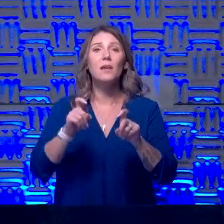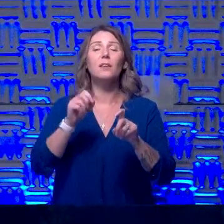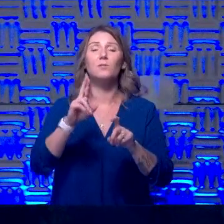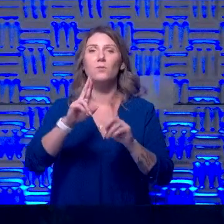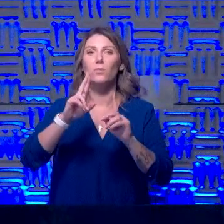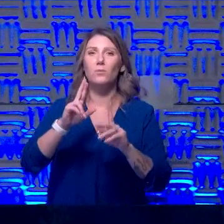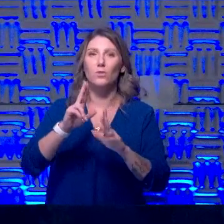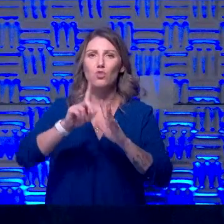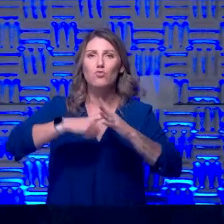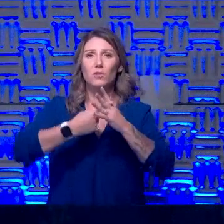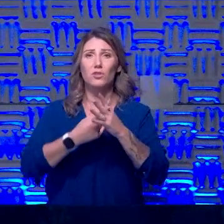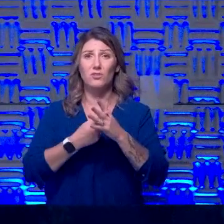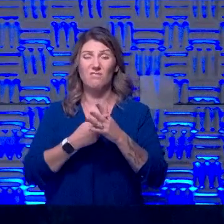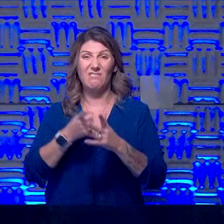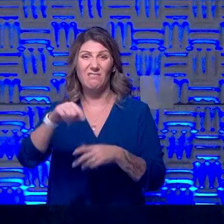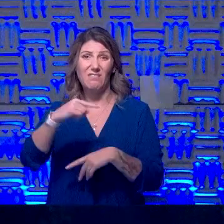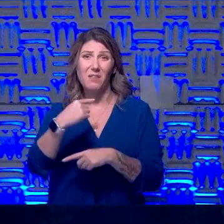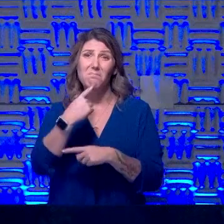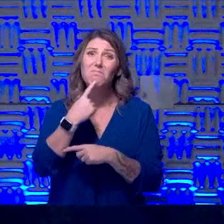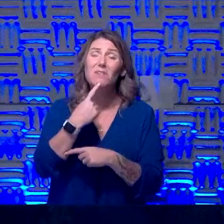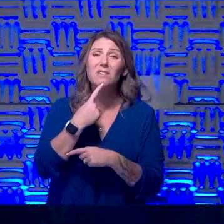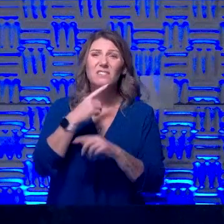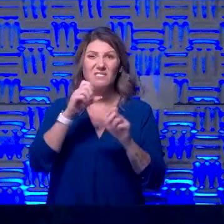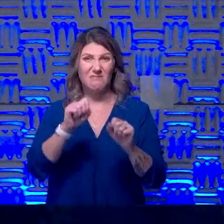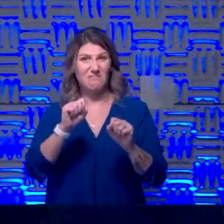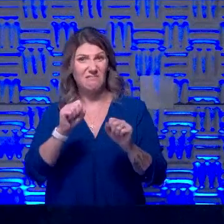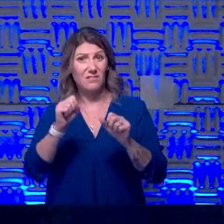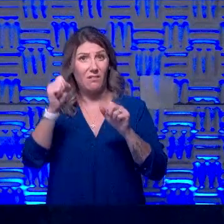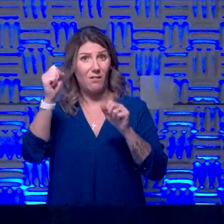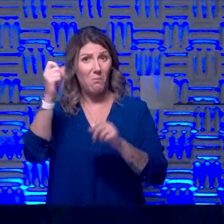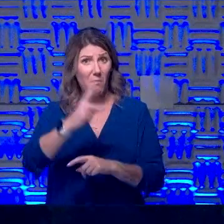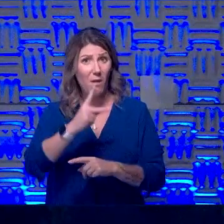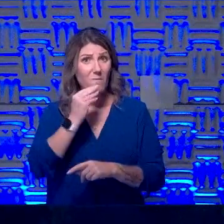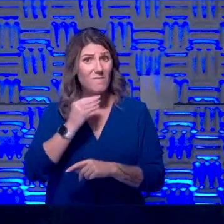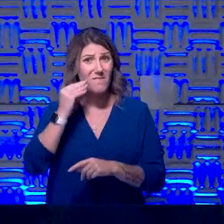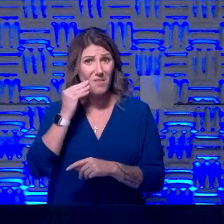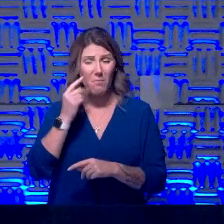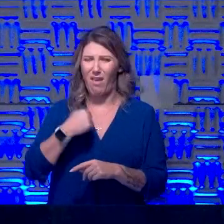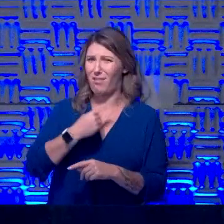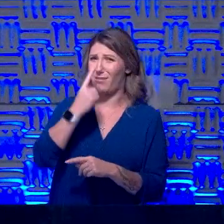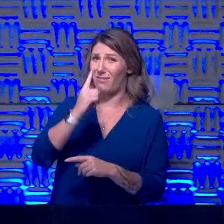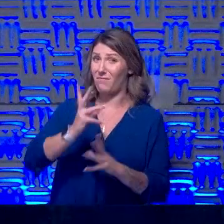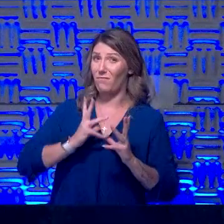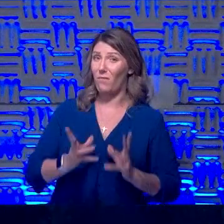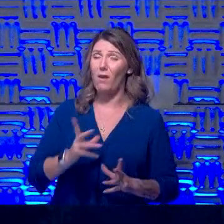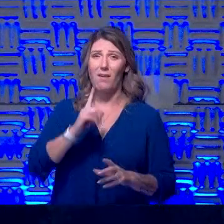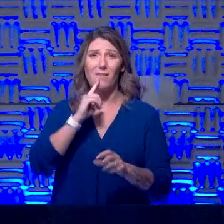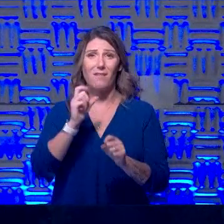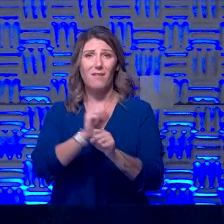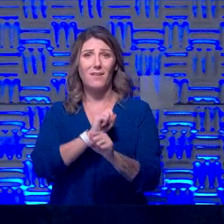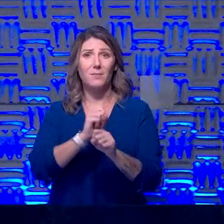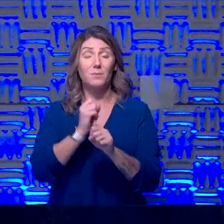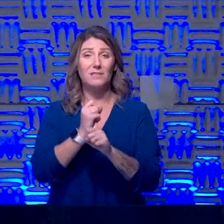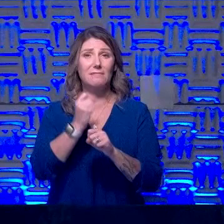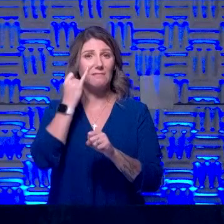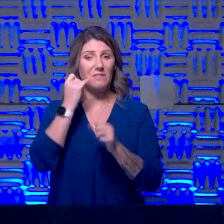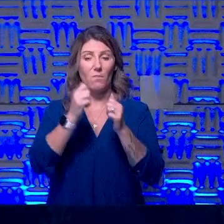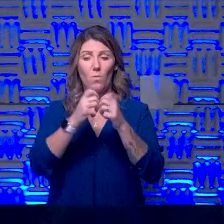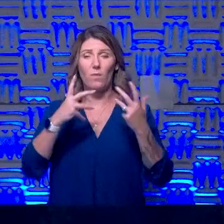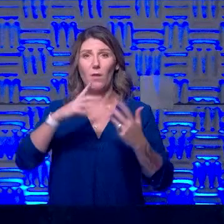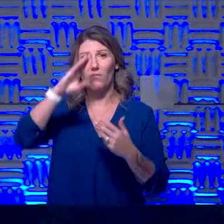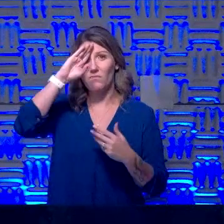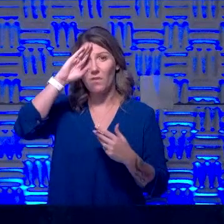They say they miss her. Is it okay for her to come home? Well, I think it's okay at this point, don't you, Dana? Yeah, I mean, really, absolutely. as long as she's been without fever